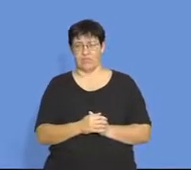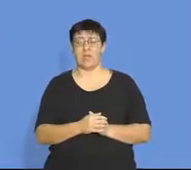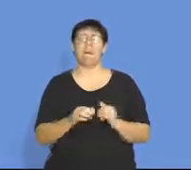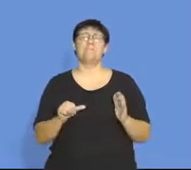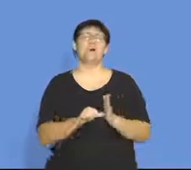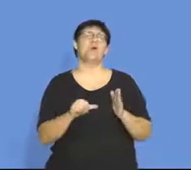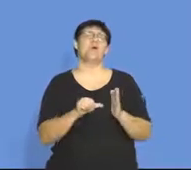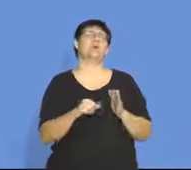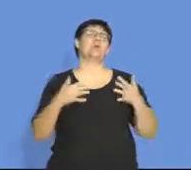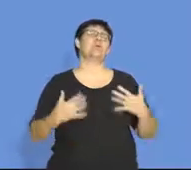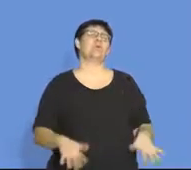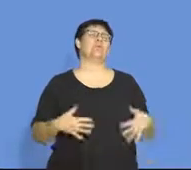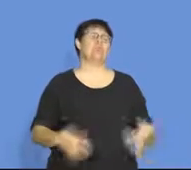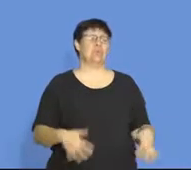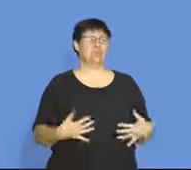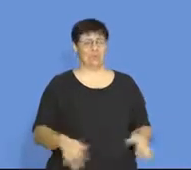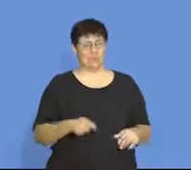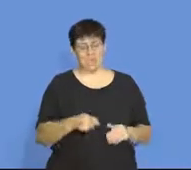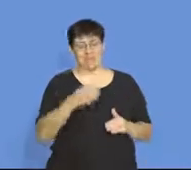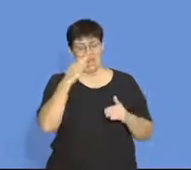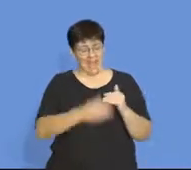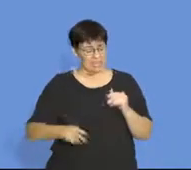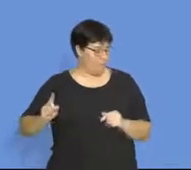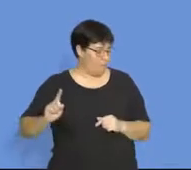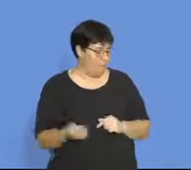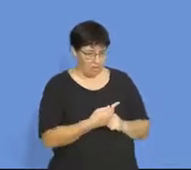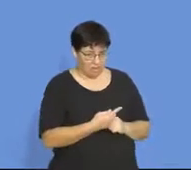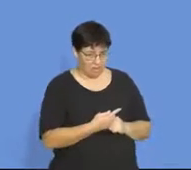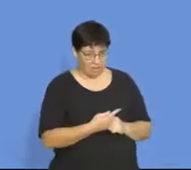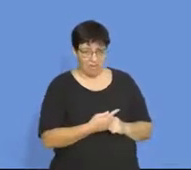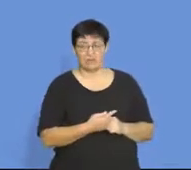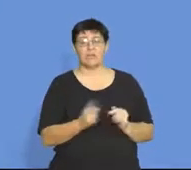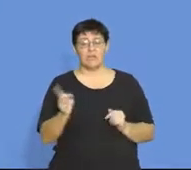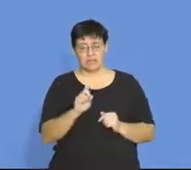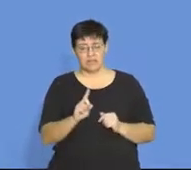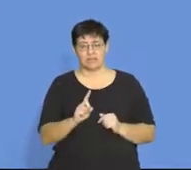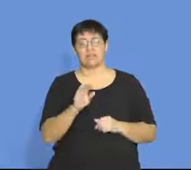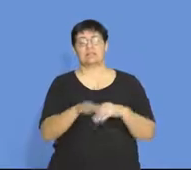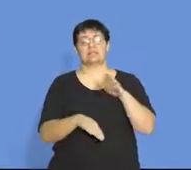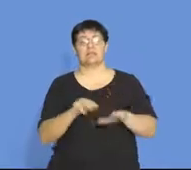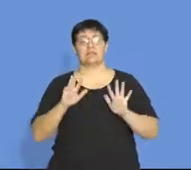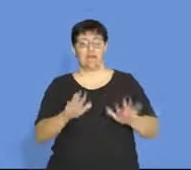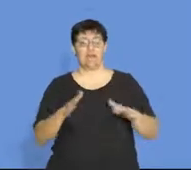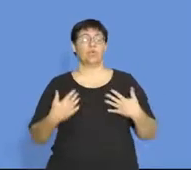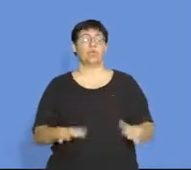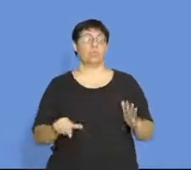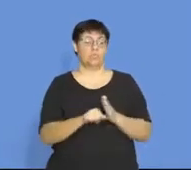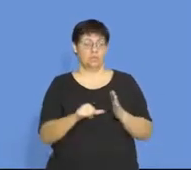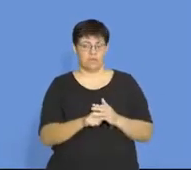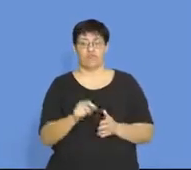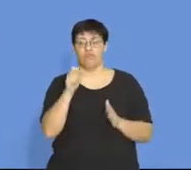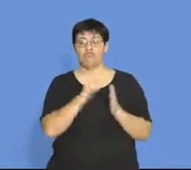the most important thing that you need to do at the end of all of this will be step